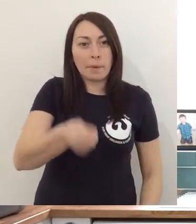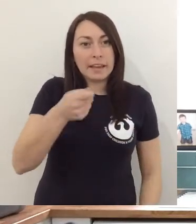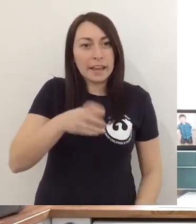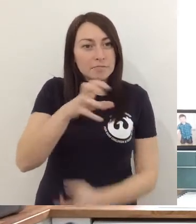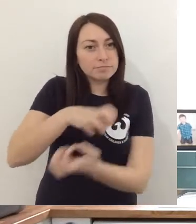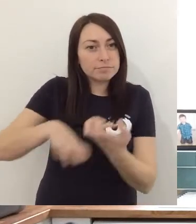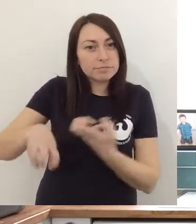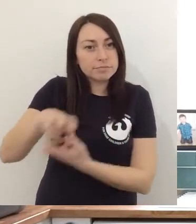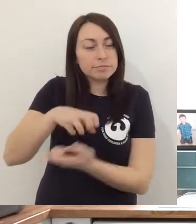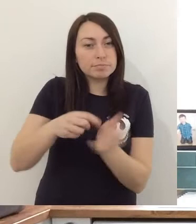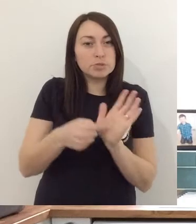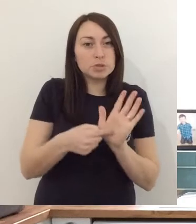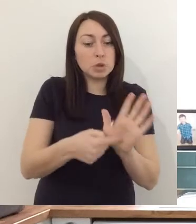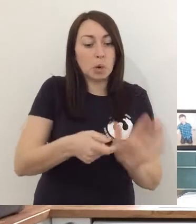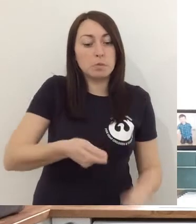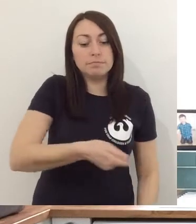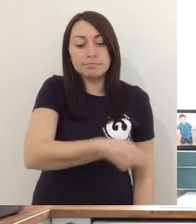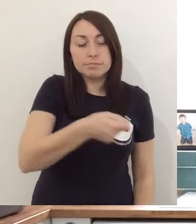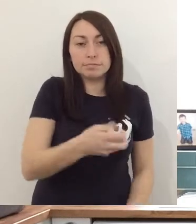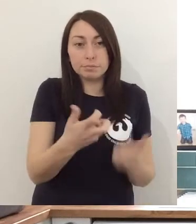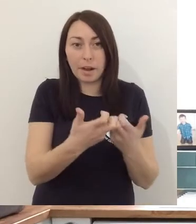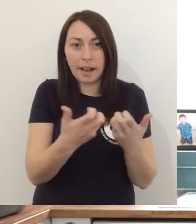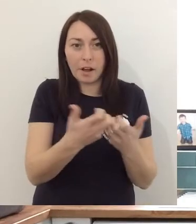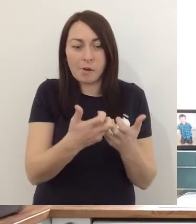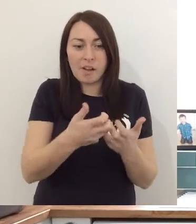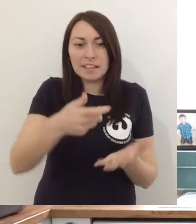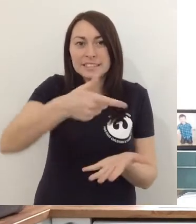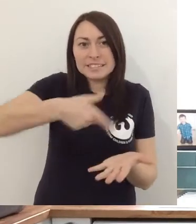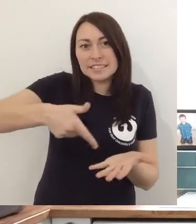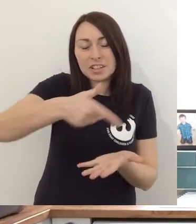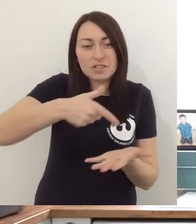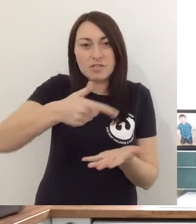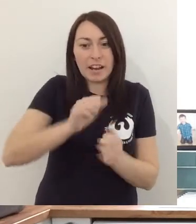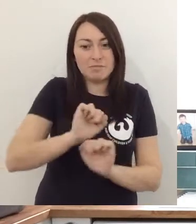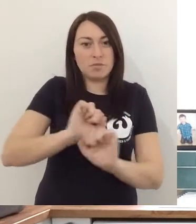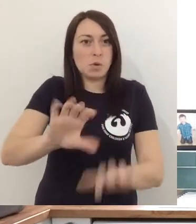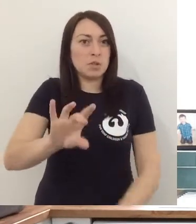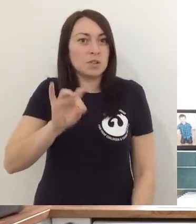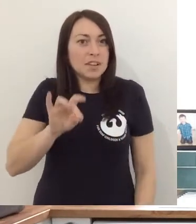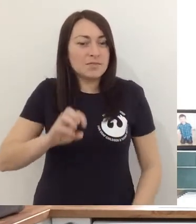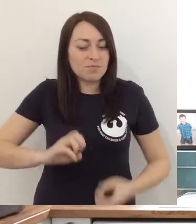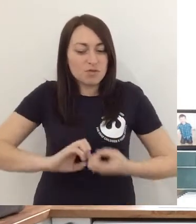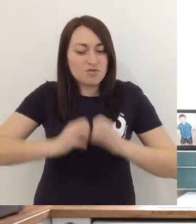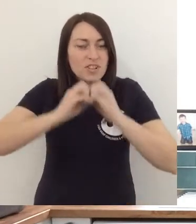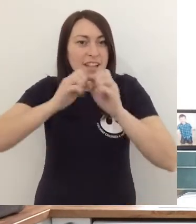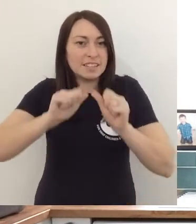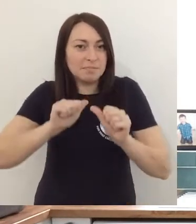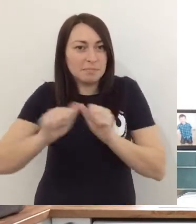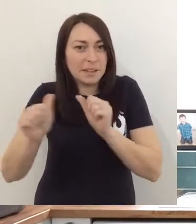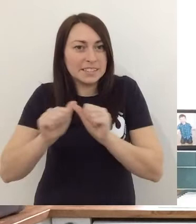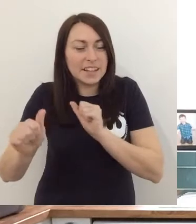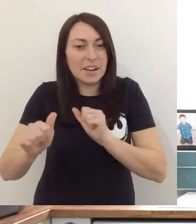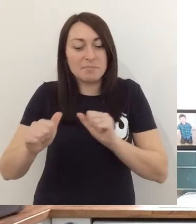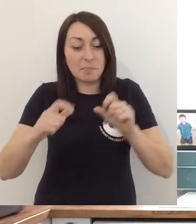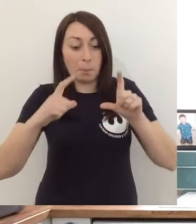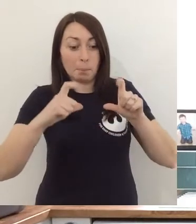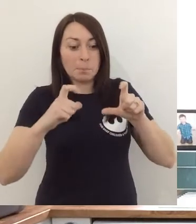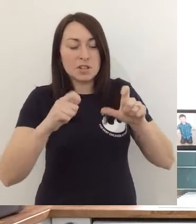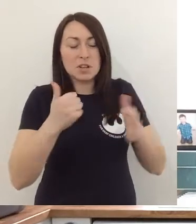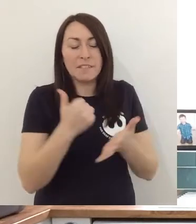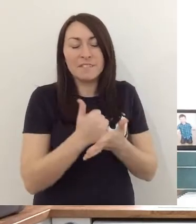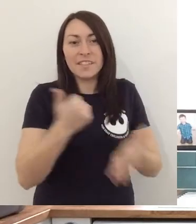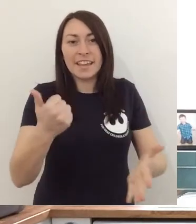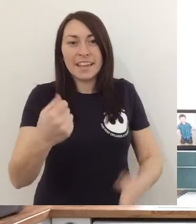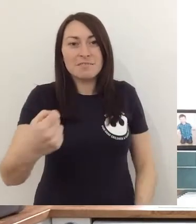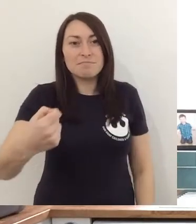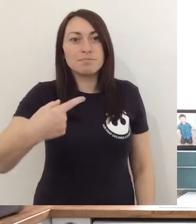to cook those, and you can decorate them however you would like. The more creative the better. It would be great if you could take some pictures and send them over to us through